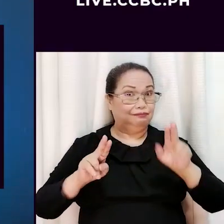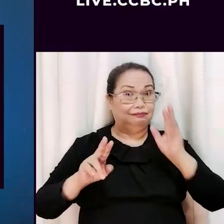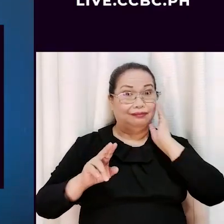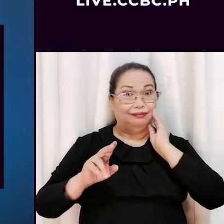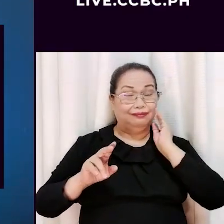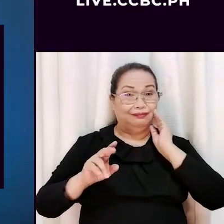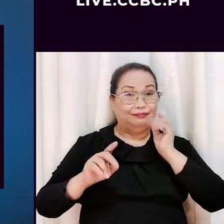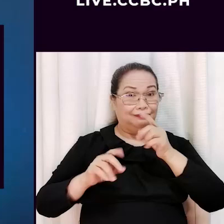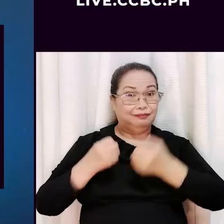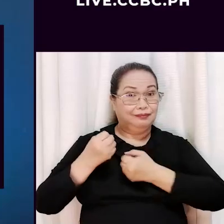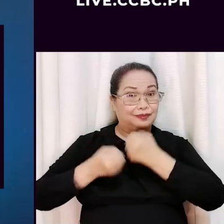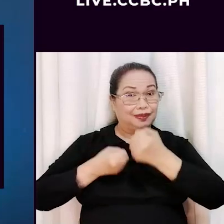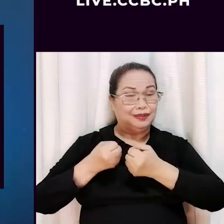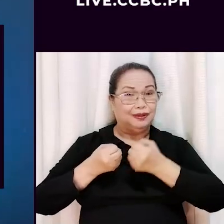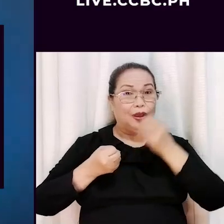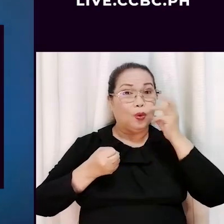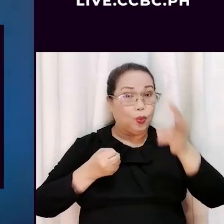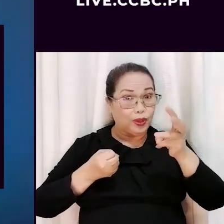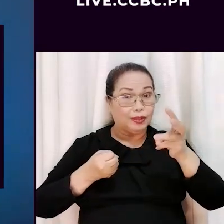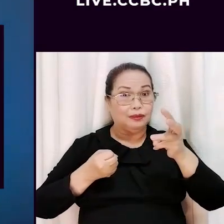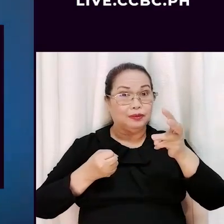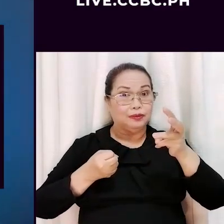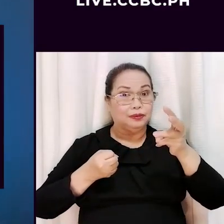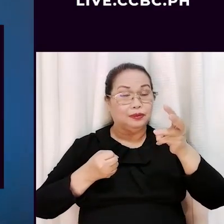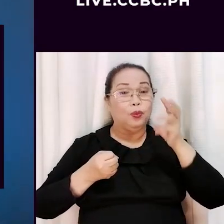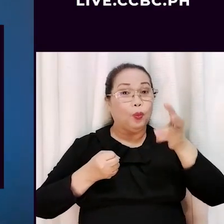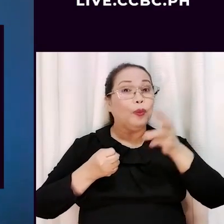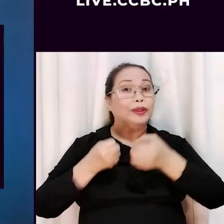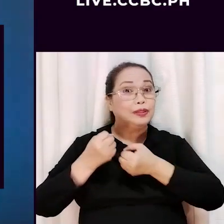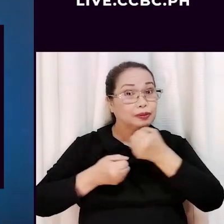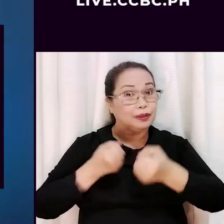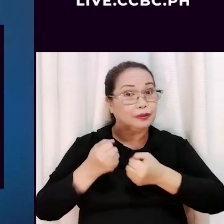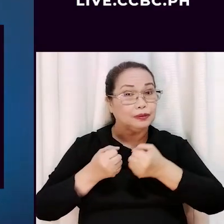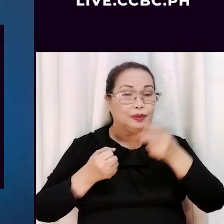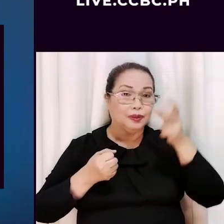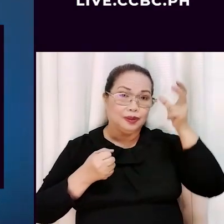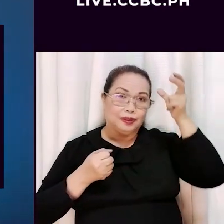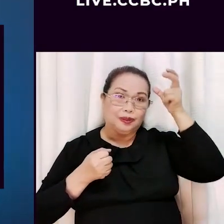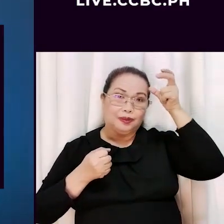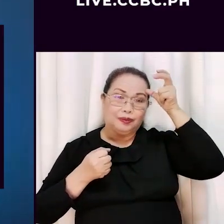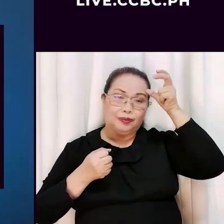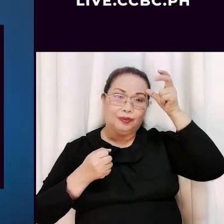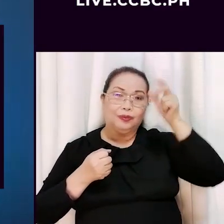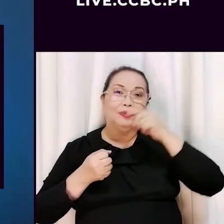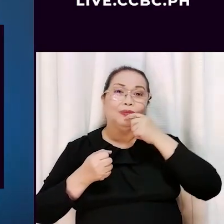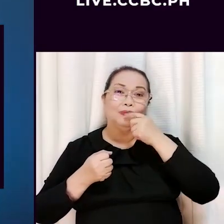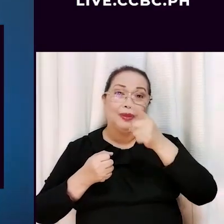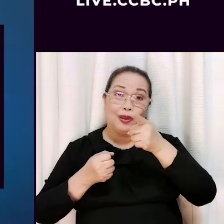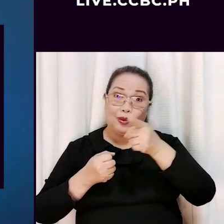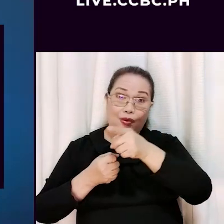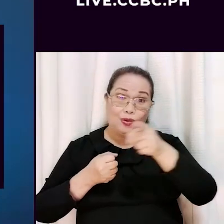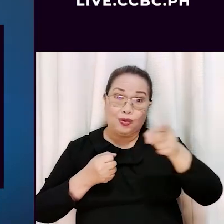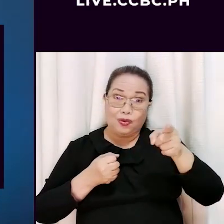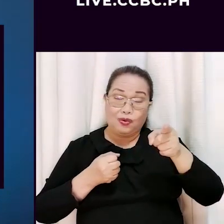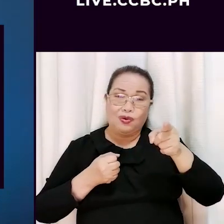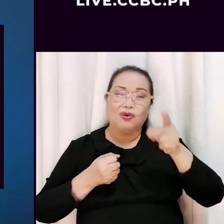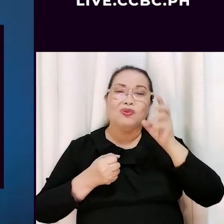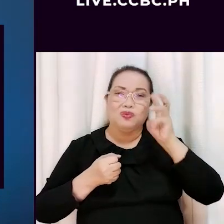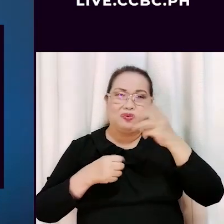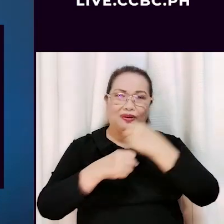to suffer. Oh, this is now looking into the future. Indeed, the devil is about to throw some of you into